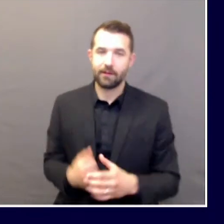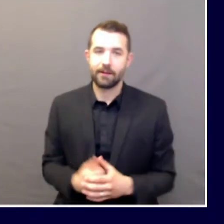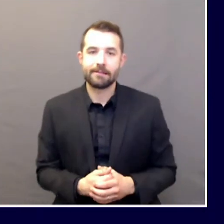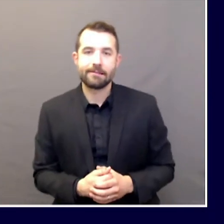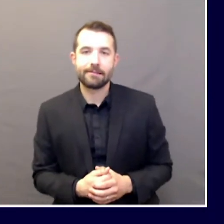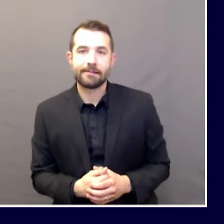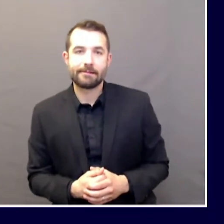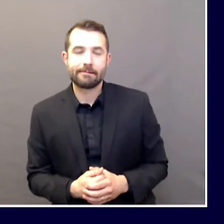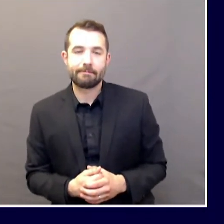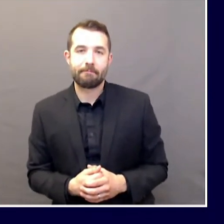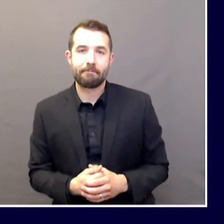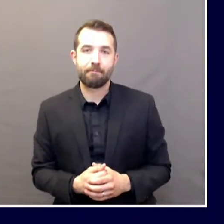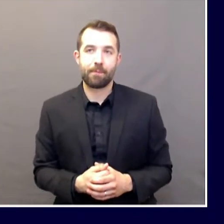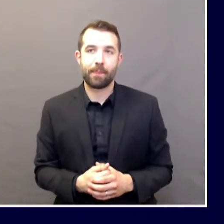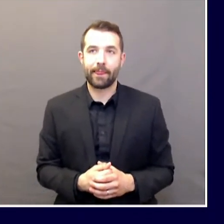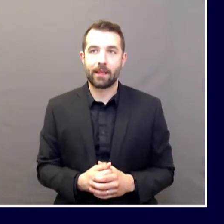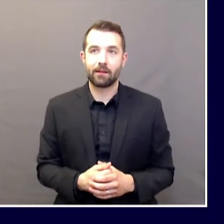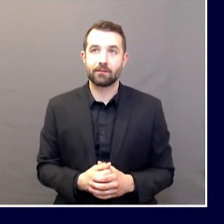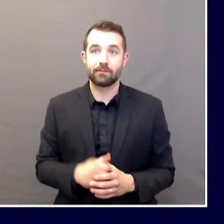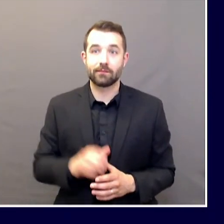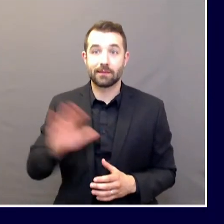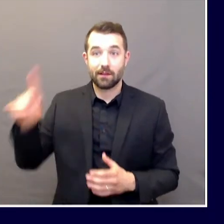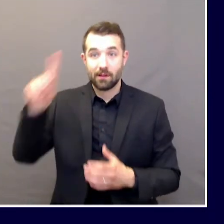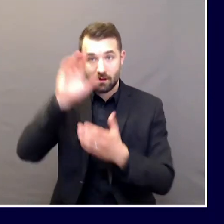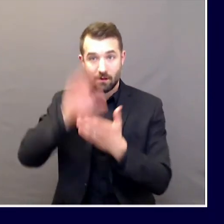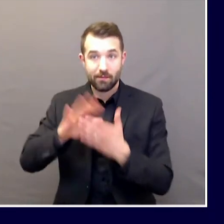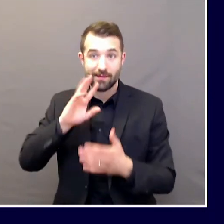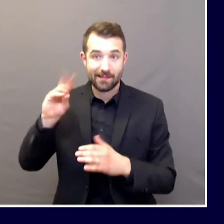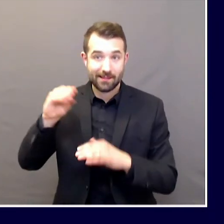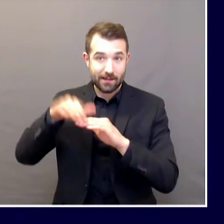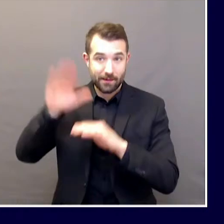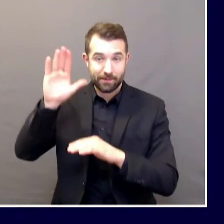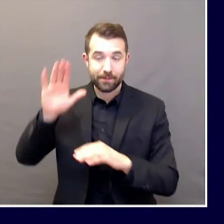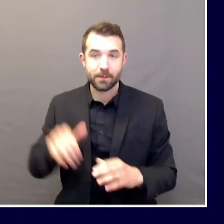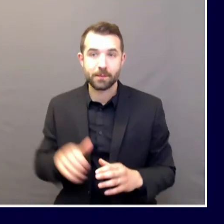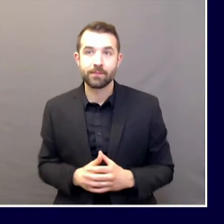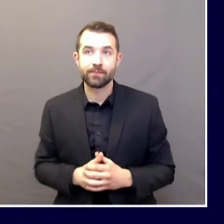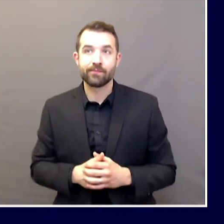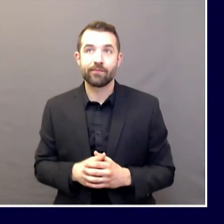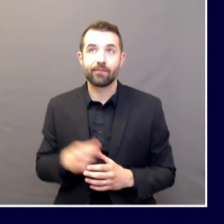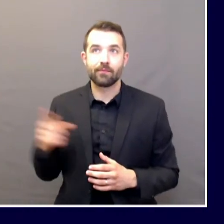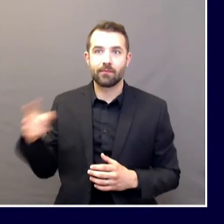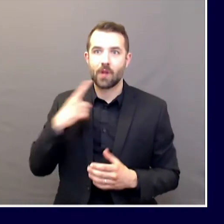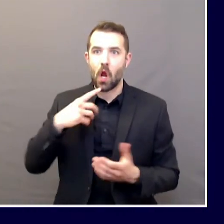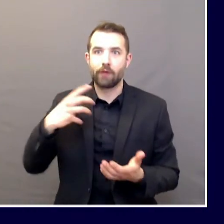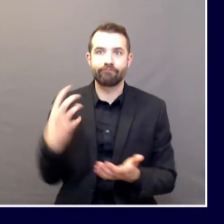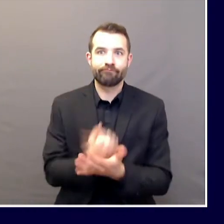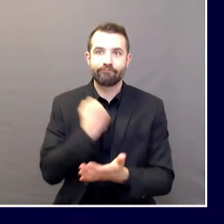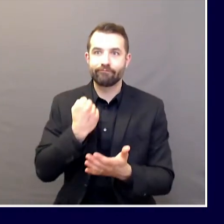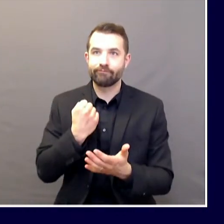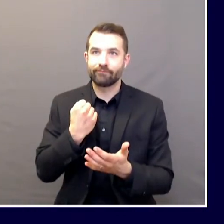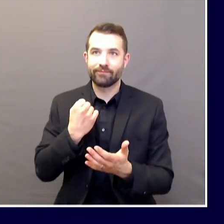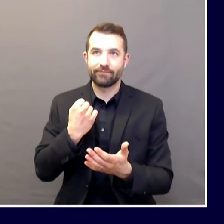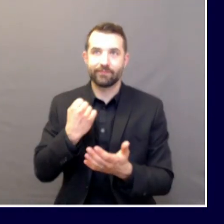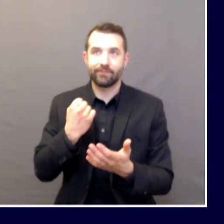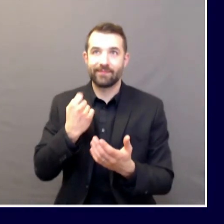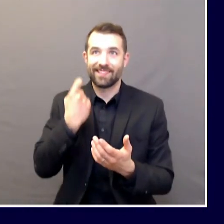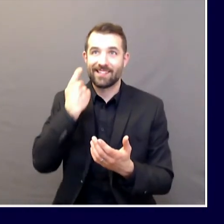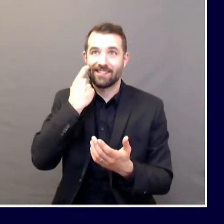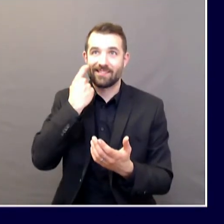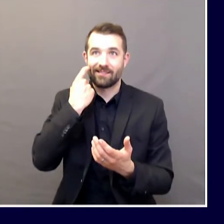over 65-year-old husband getting one of those extra doses that you were talking about at the end of the day as a walk-in at Walgreens in early